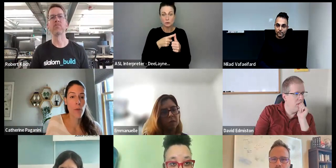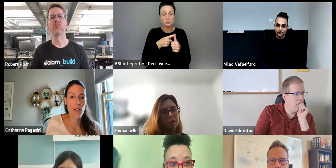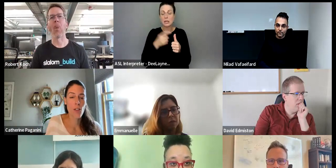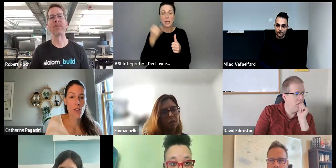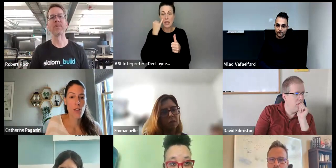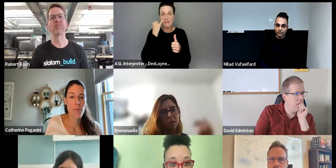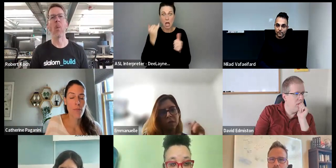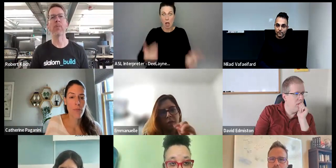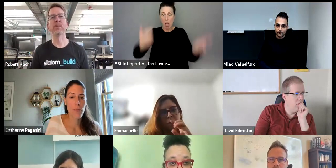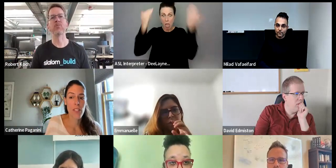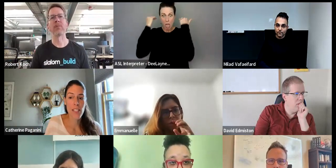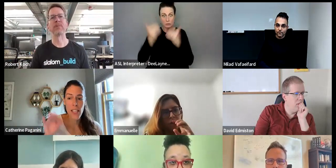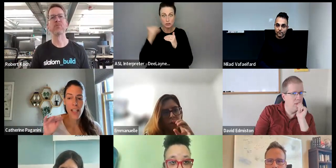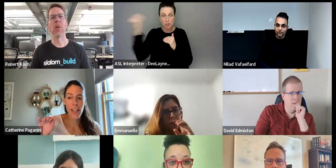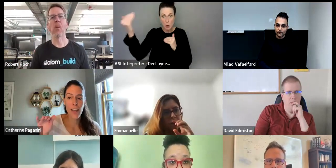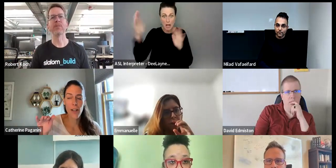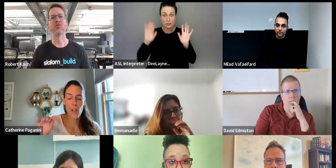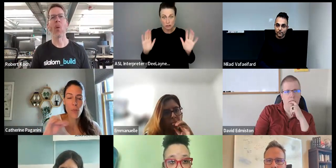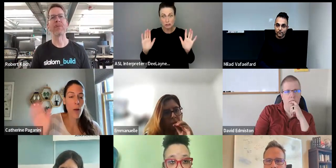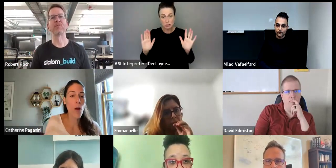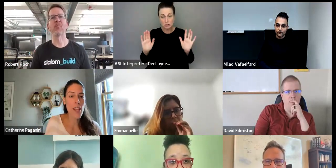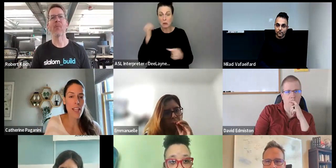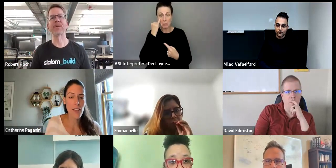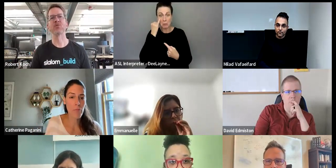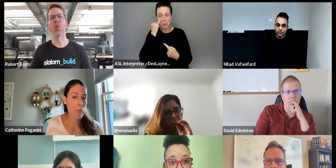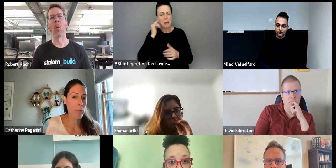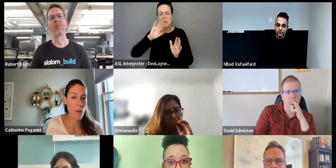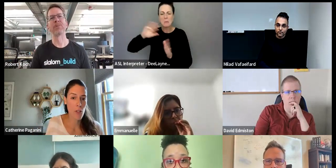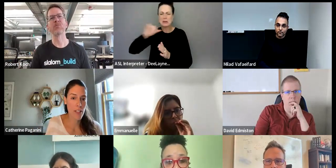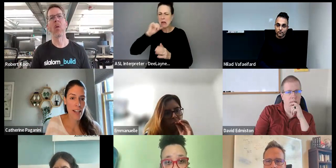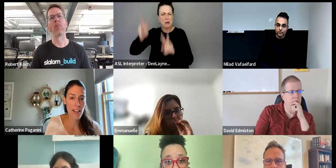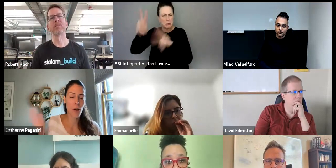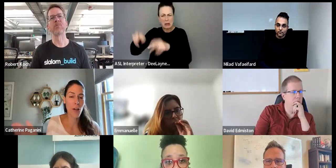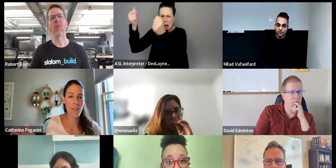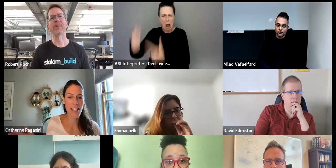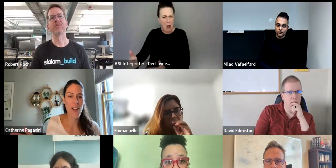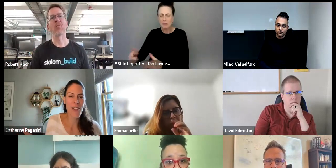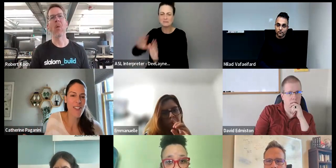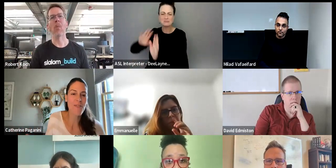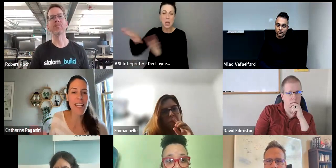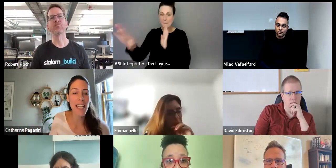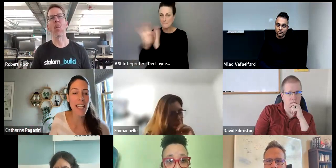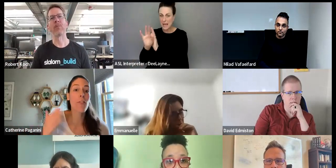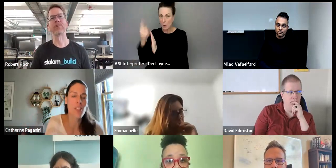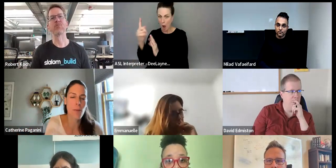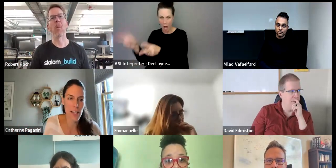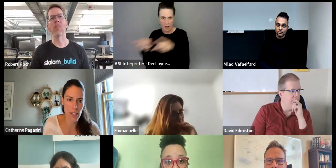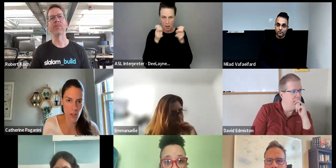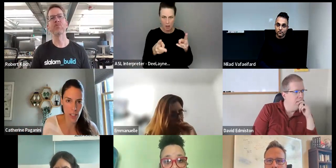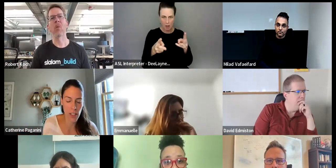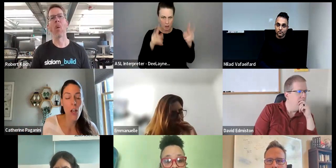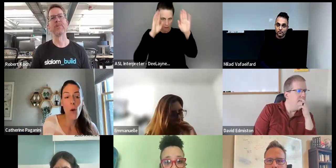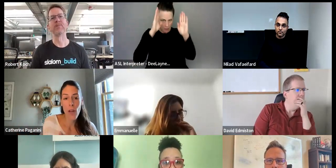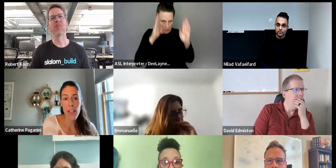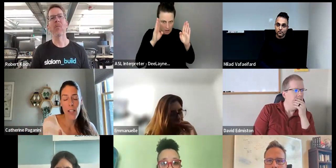it's too much, just see, like, just pick one thing and focus on that and ignore everything else, right? Like, if you see something